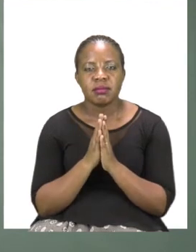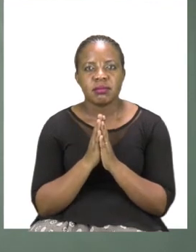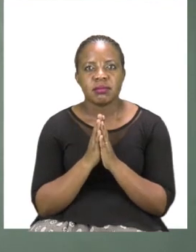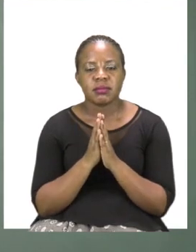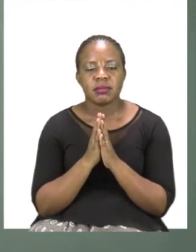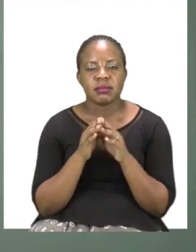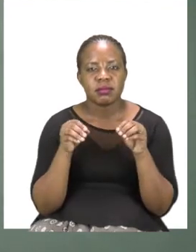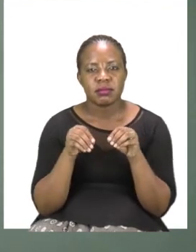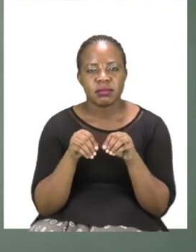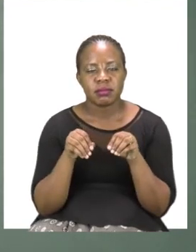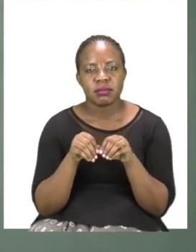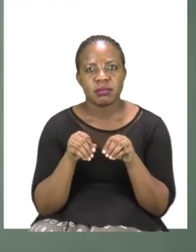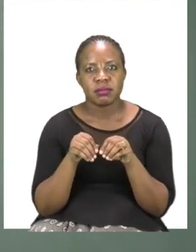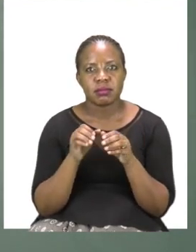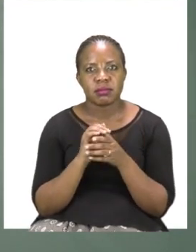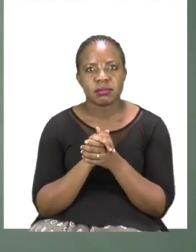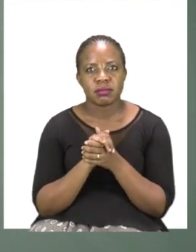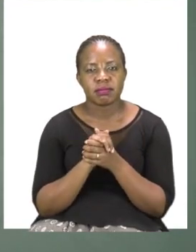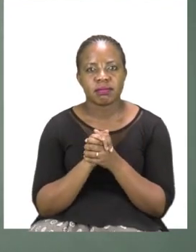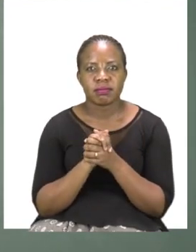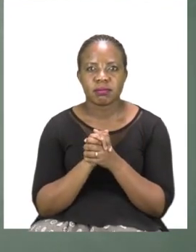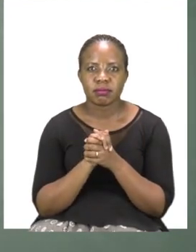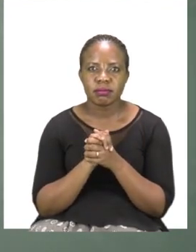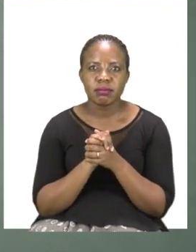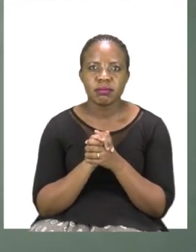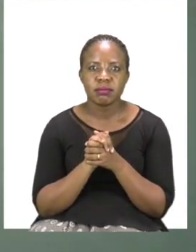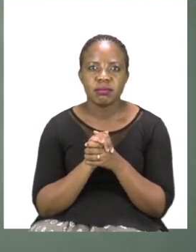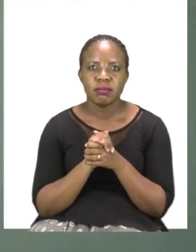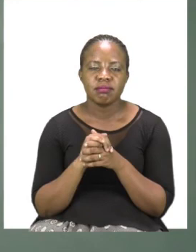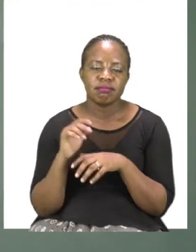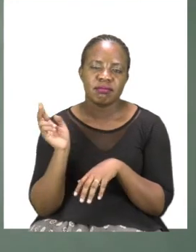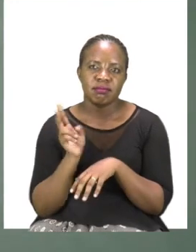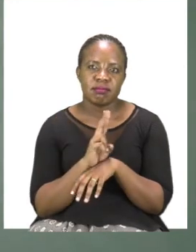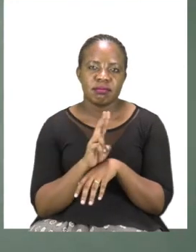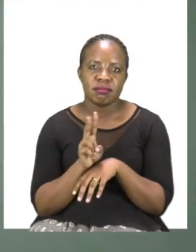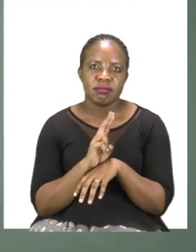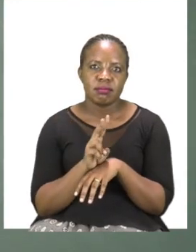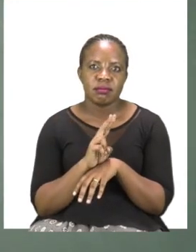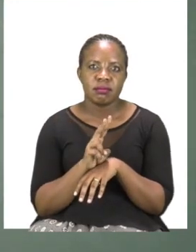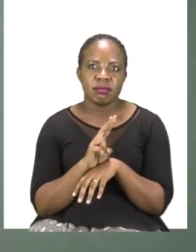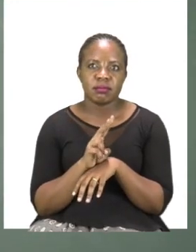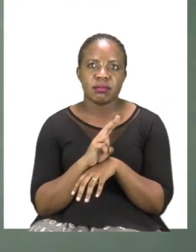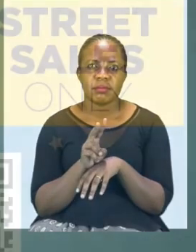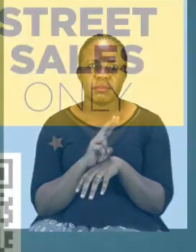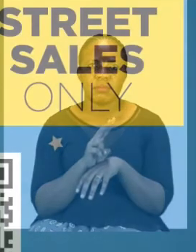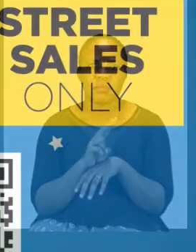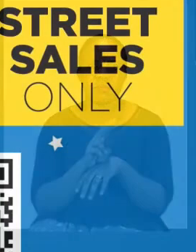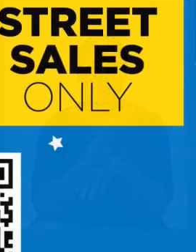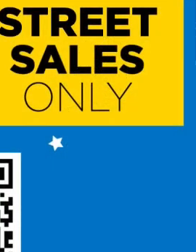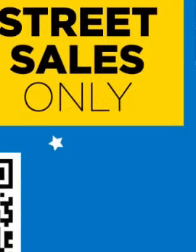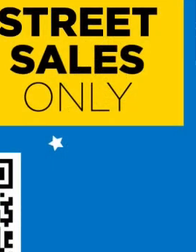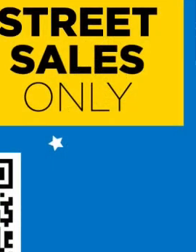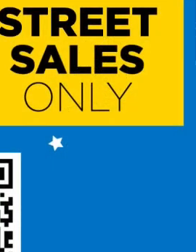do that one. And whilst you're doing that one, we will be taking a very short advert break.